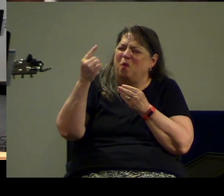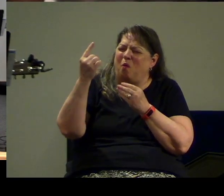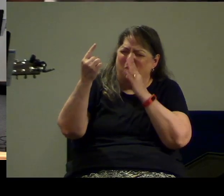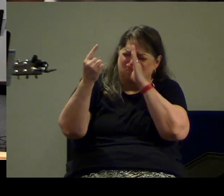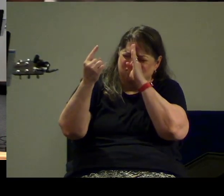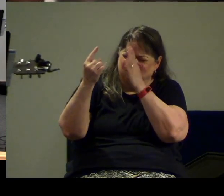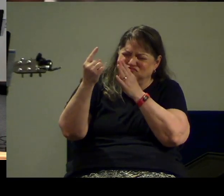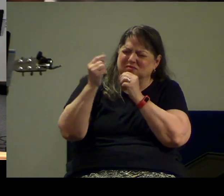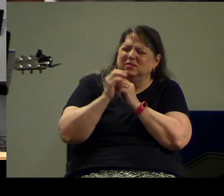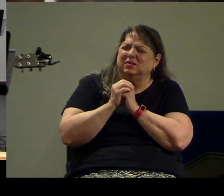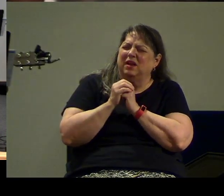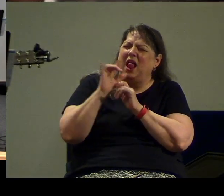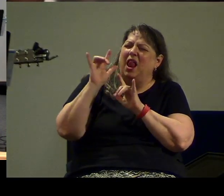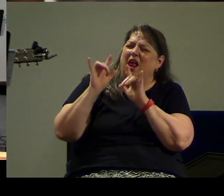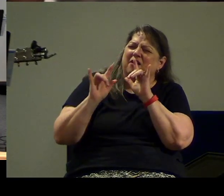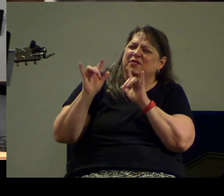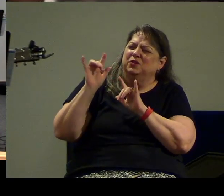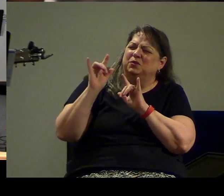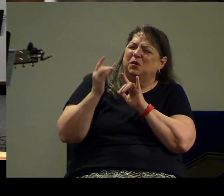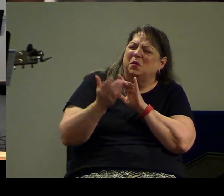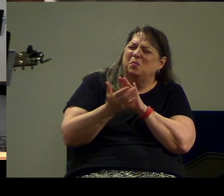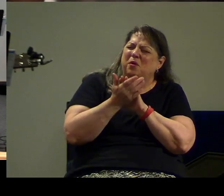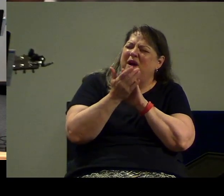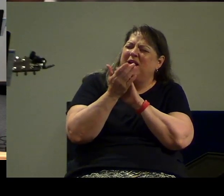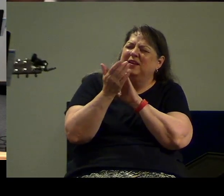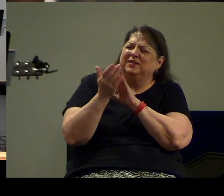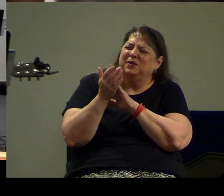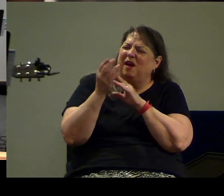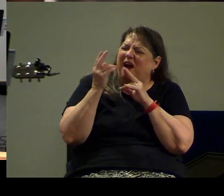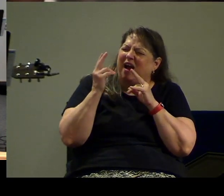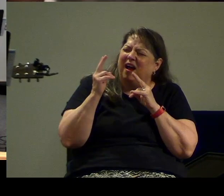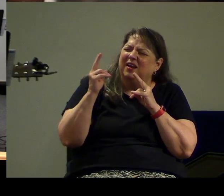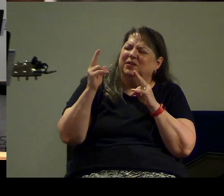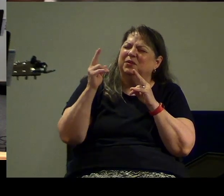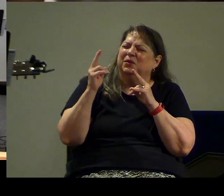you, and we praise you, and we honor you,